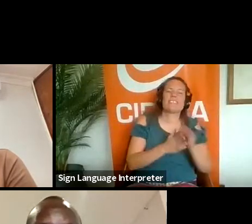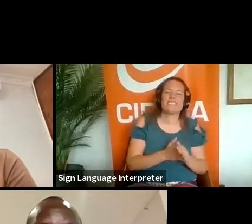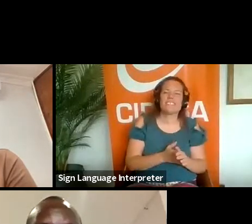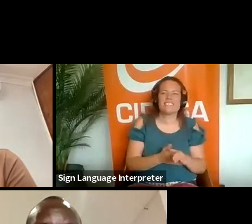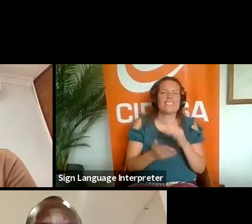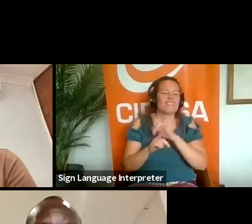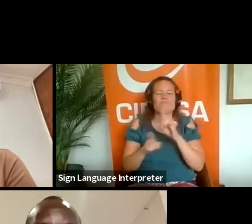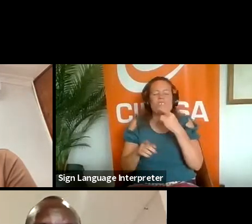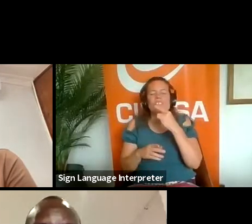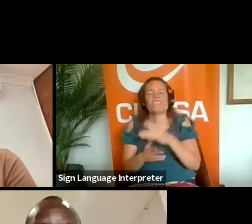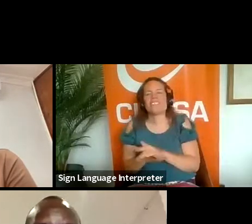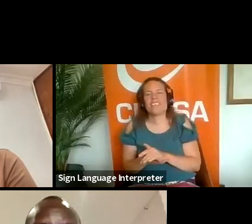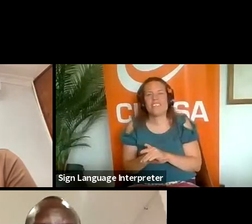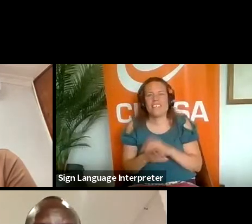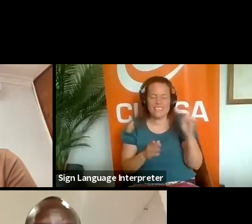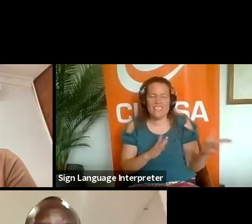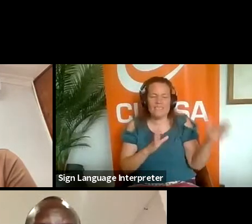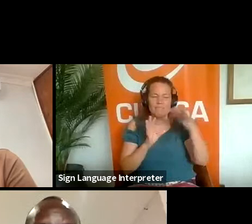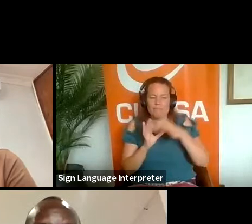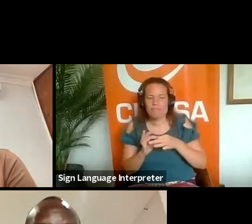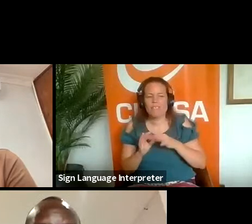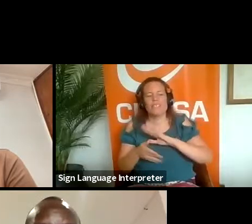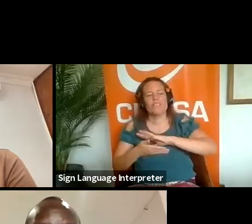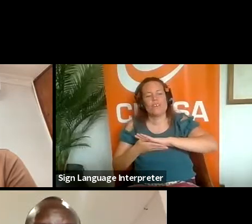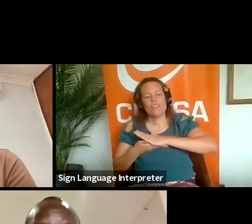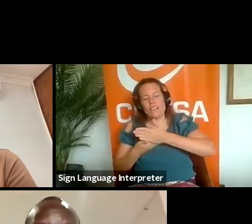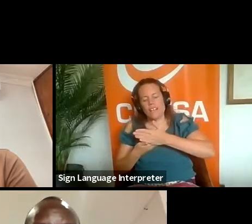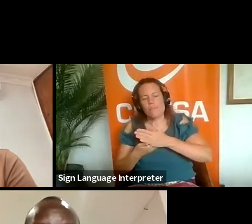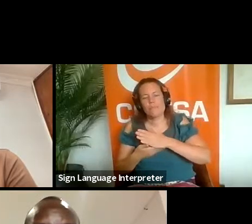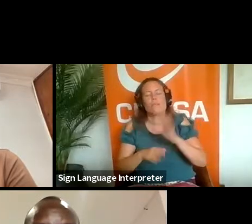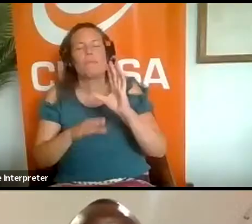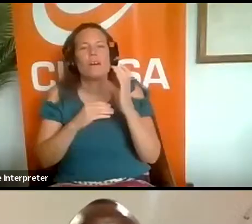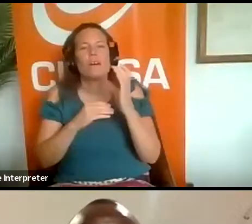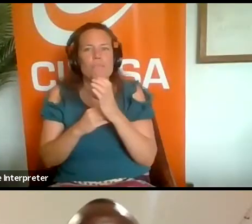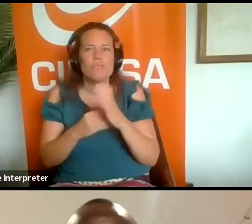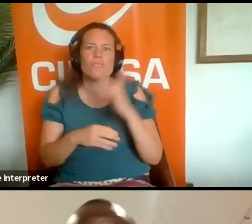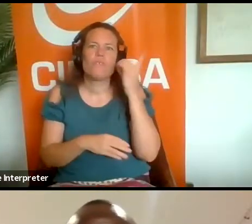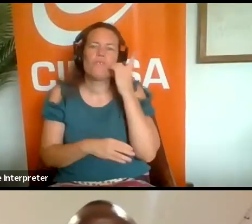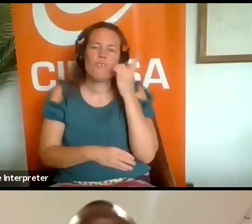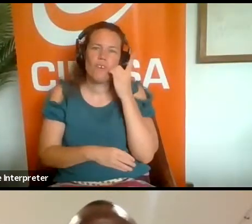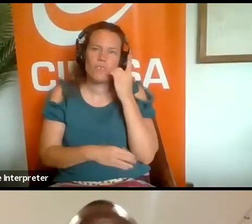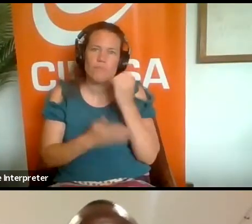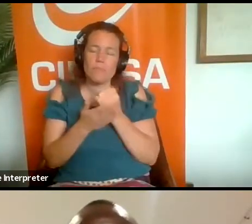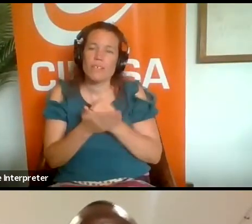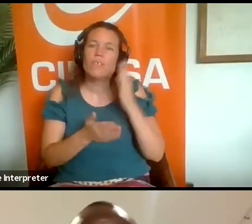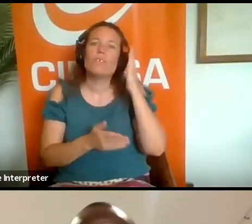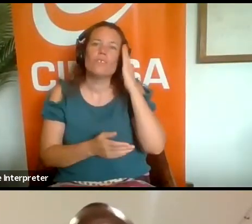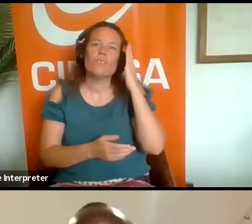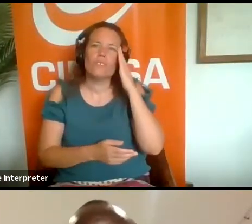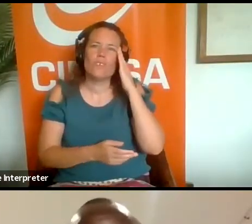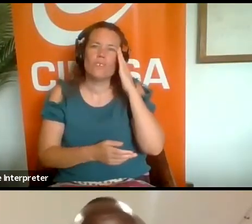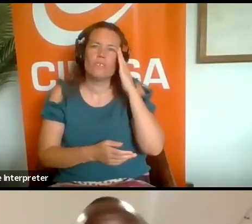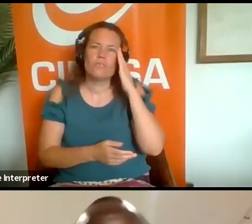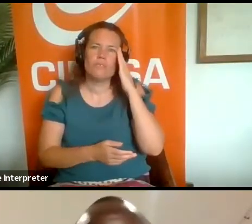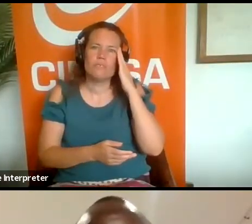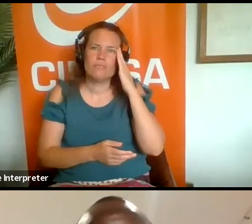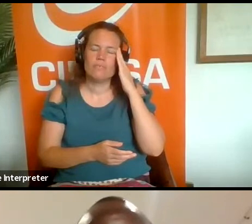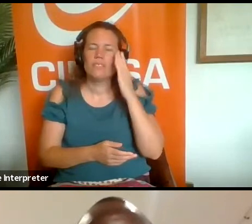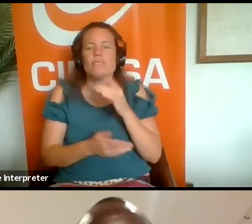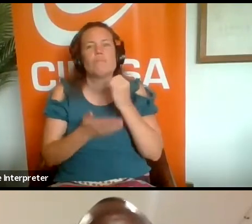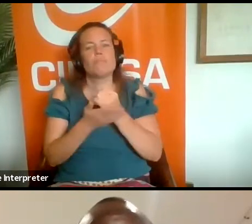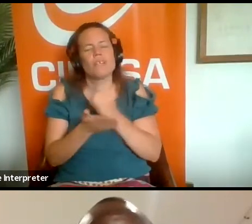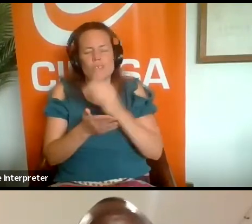your phone or your laptop or your computer, just because you know that someone is behind